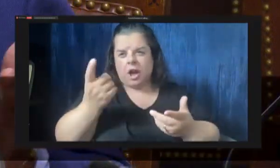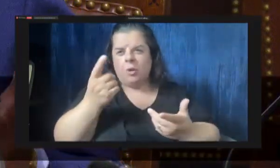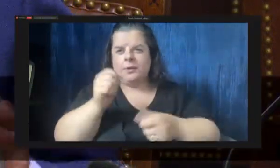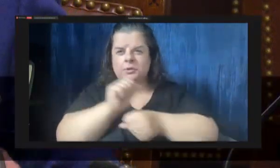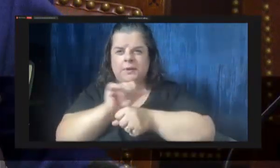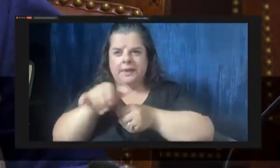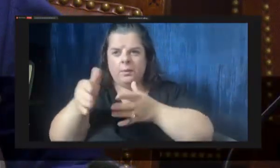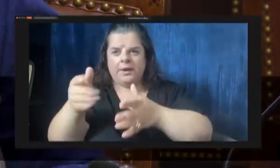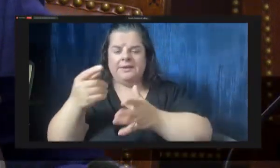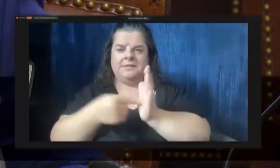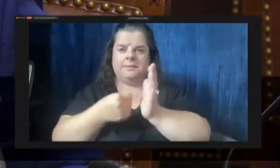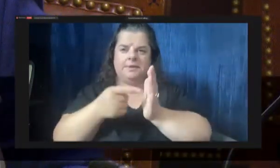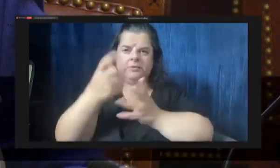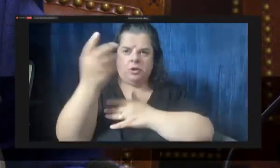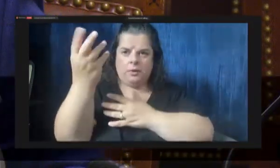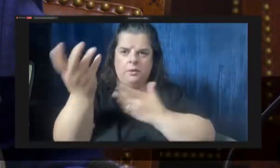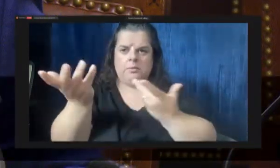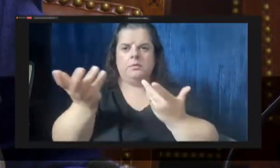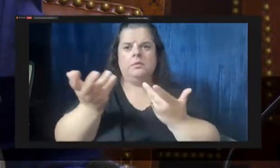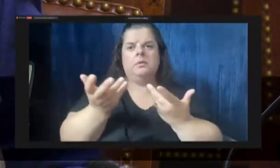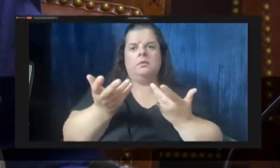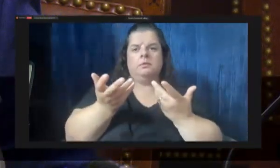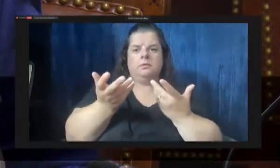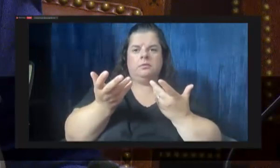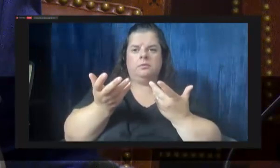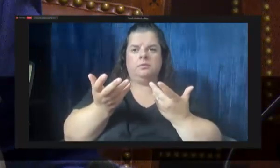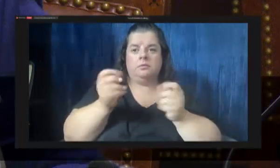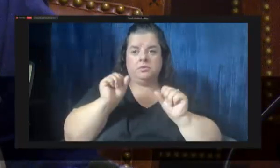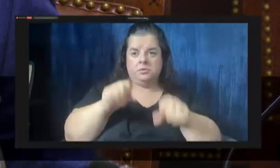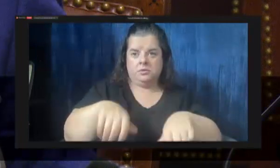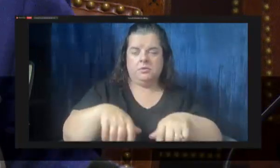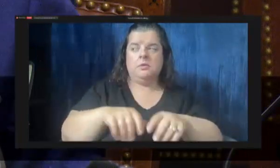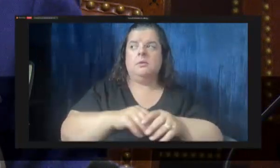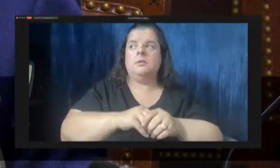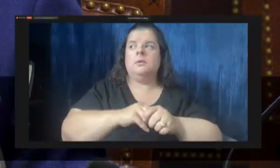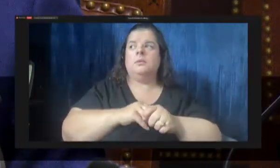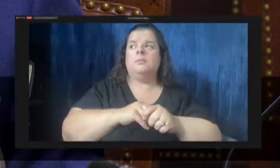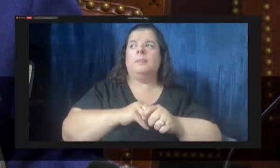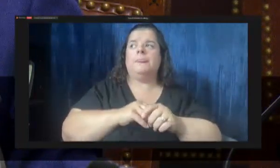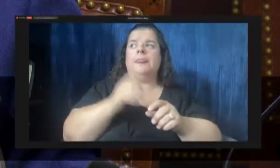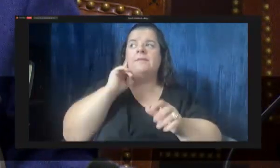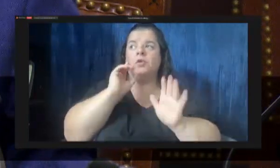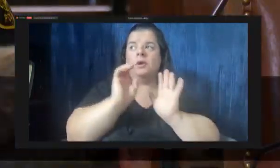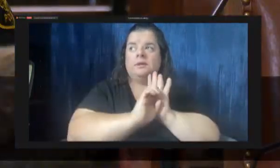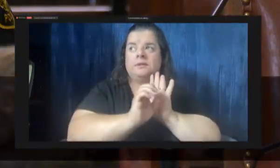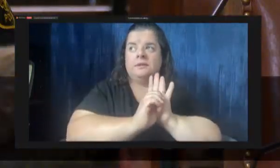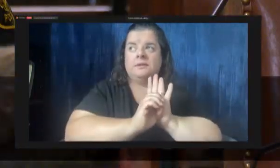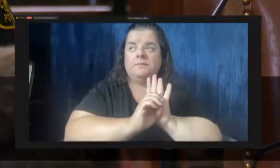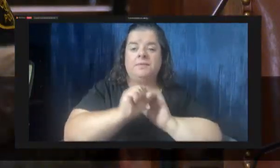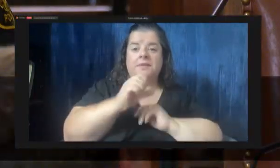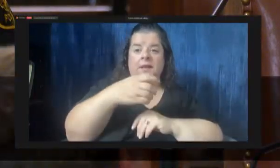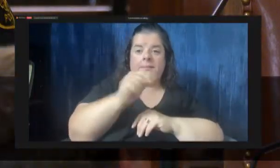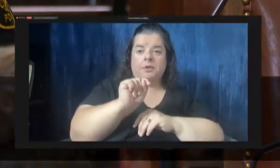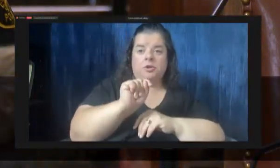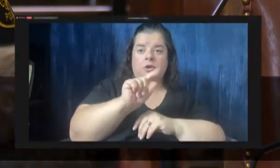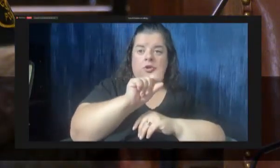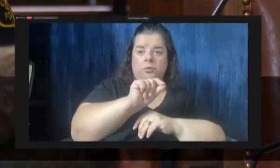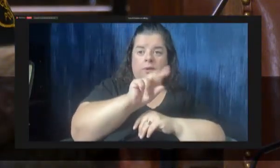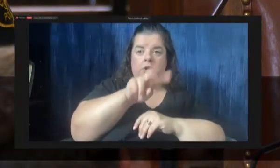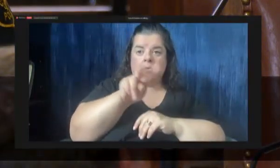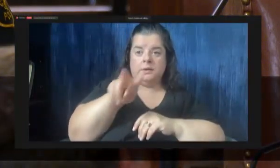to another training facility to be trained, or one correct. Of their so facilities. Correct. So, for instance, September of 2022,